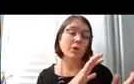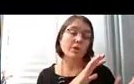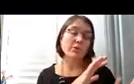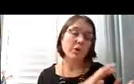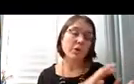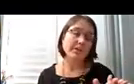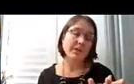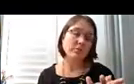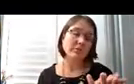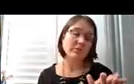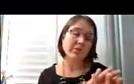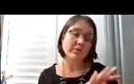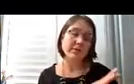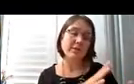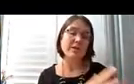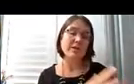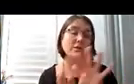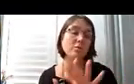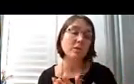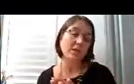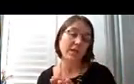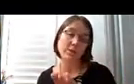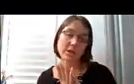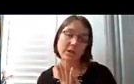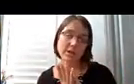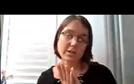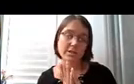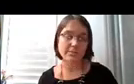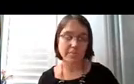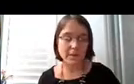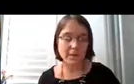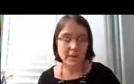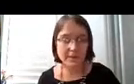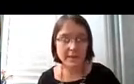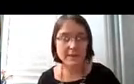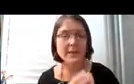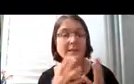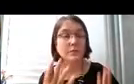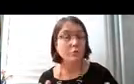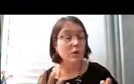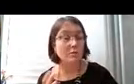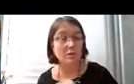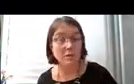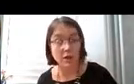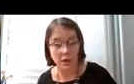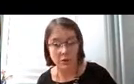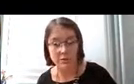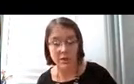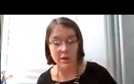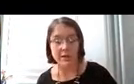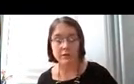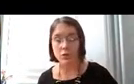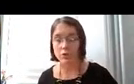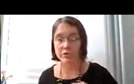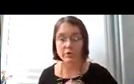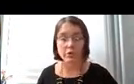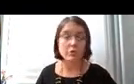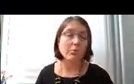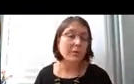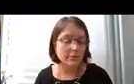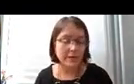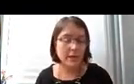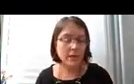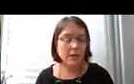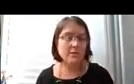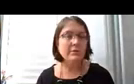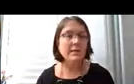also noting down all of their information within their worksheet. Then the lesson will come to a close, and of course you've got